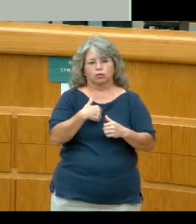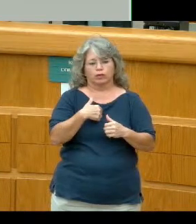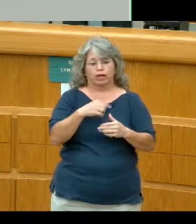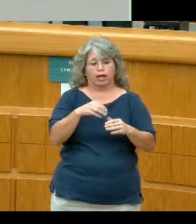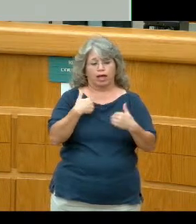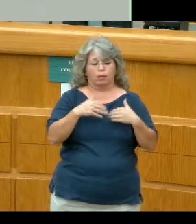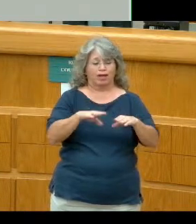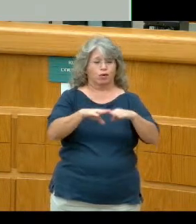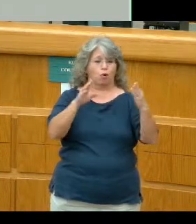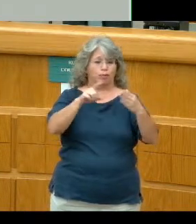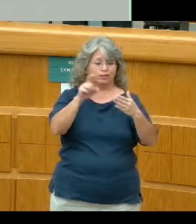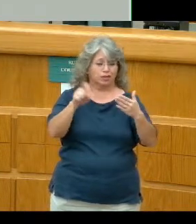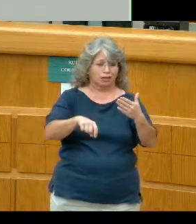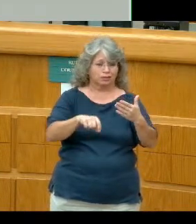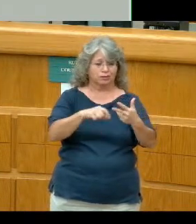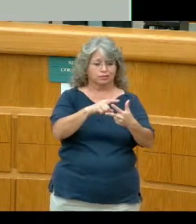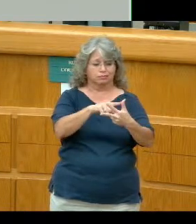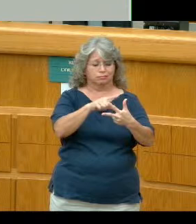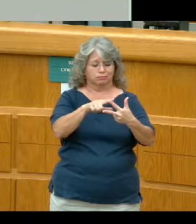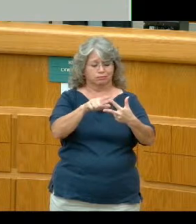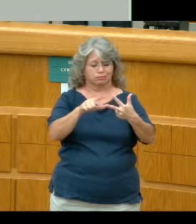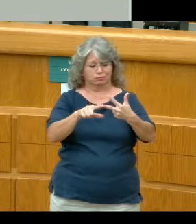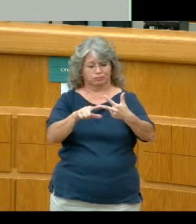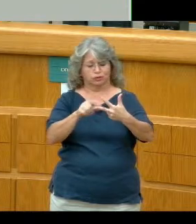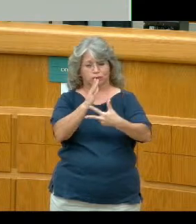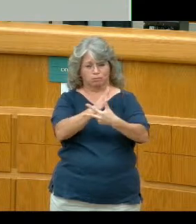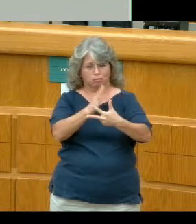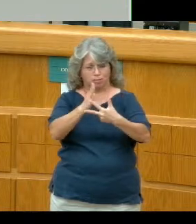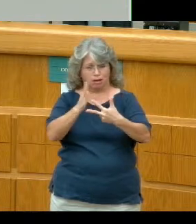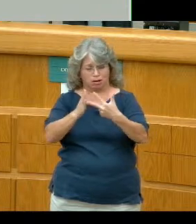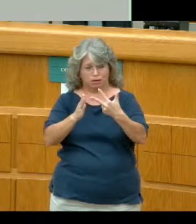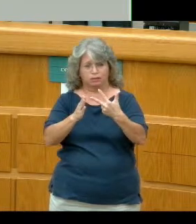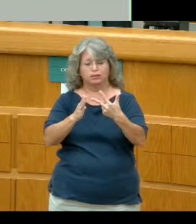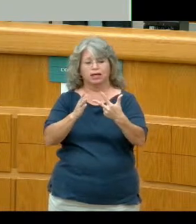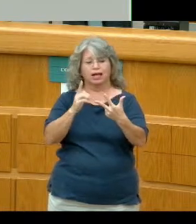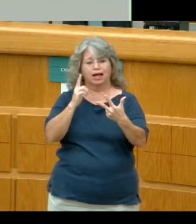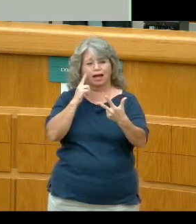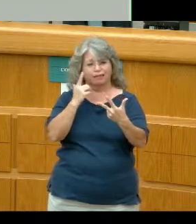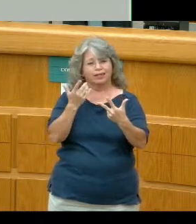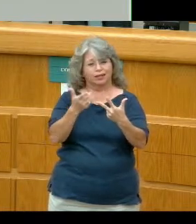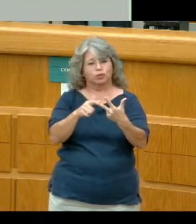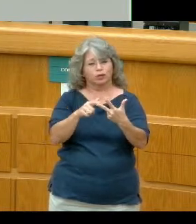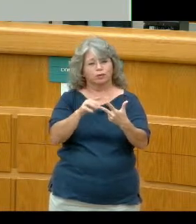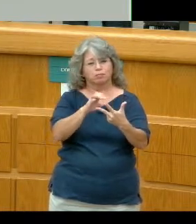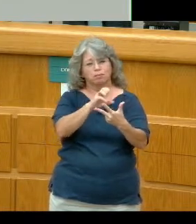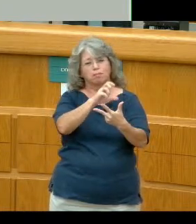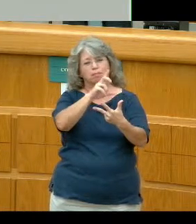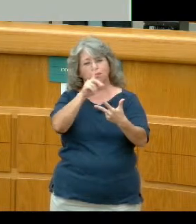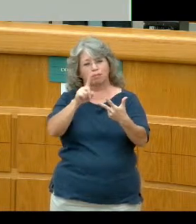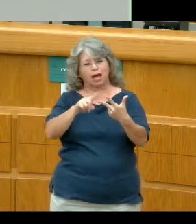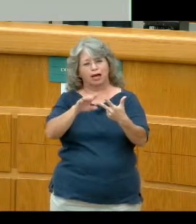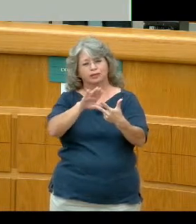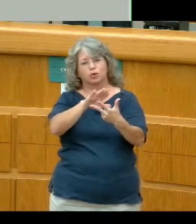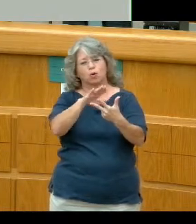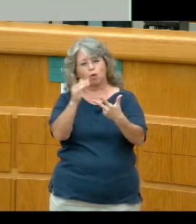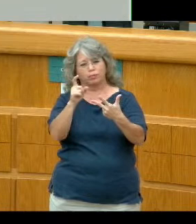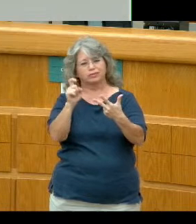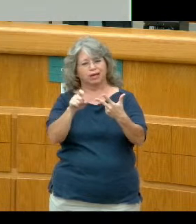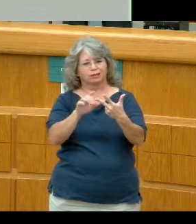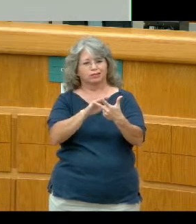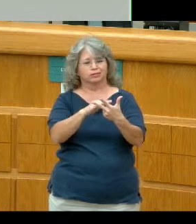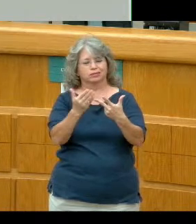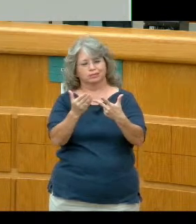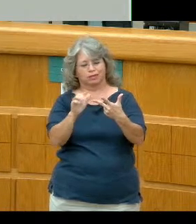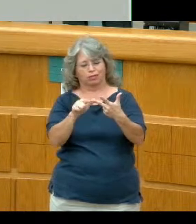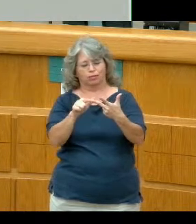back to 1.5. And I'd say after reviewing the rules more over the past week, I think we're back at Open Texas phase 3 or